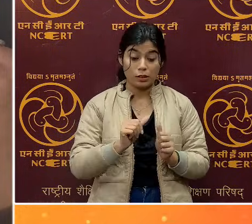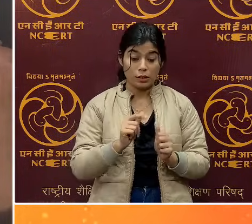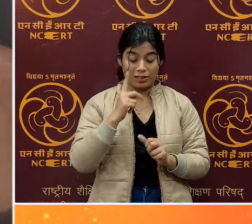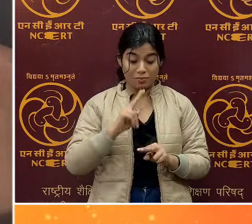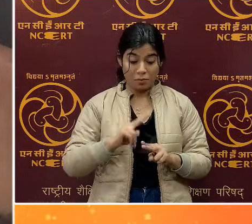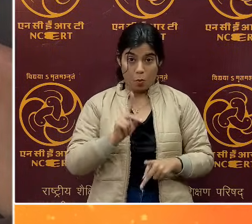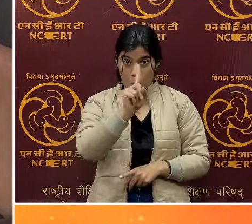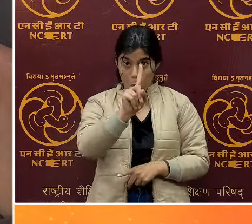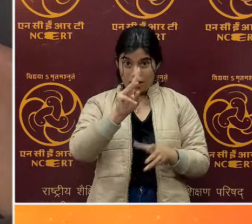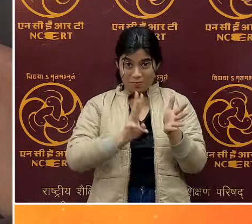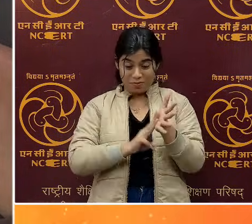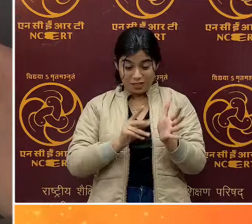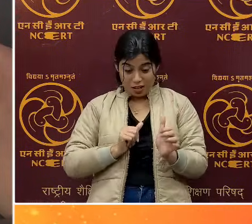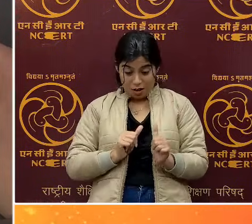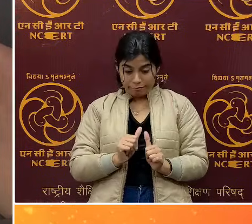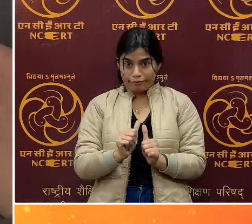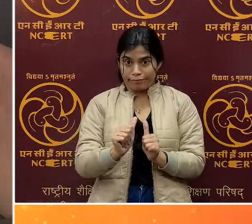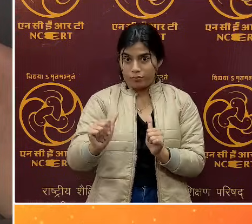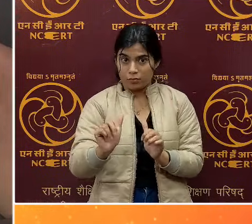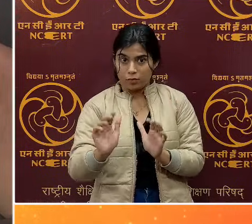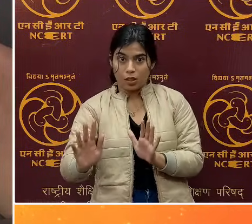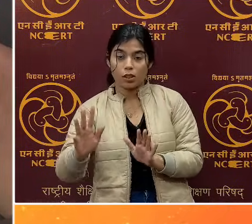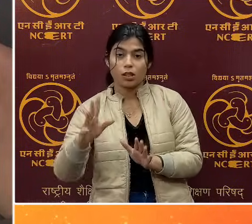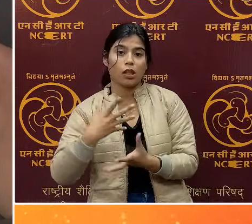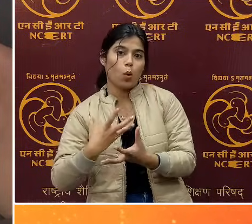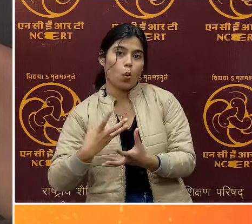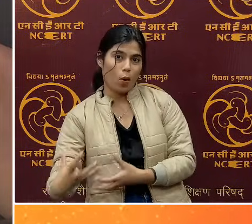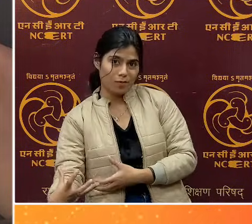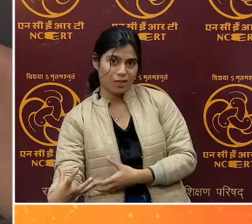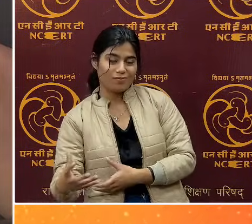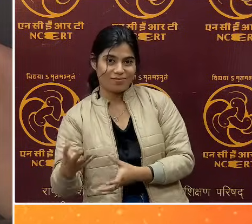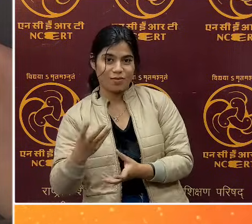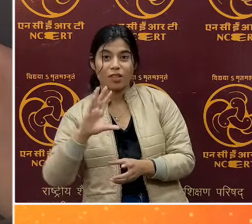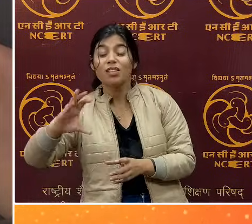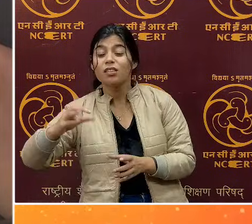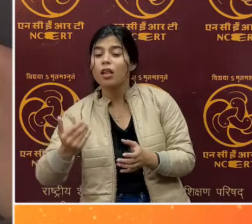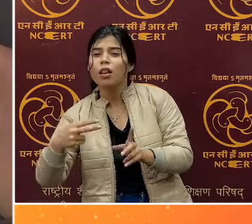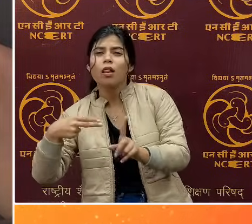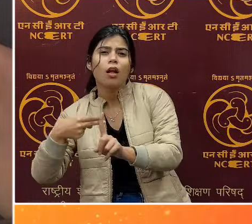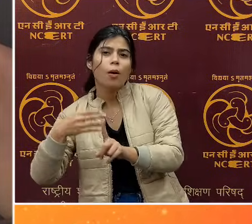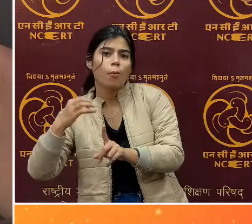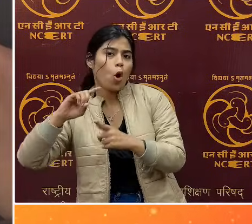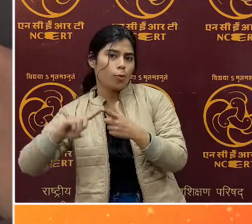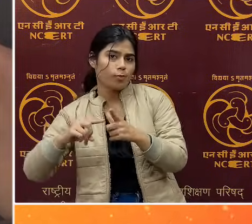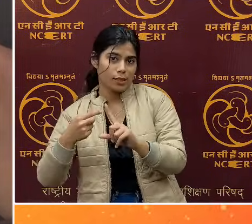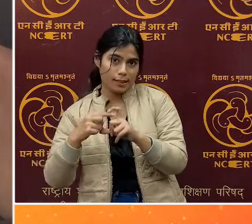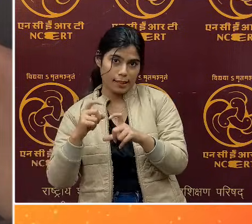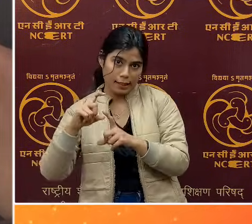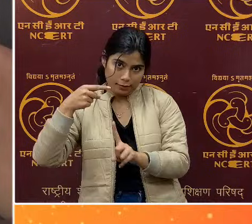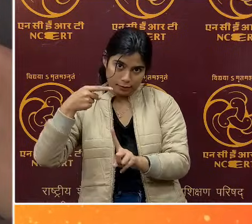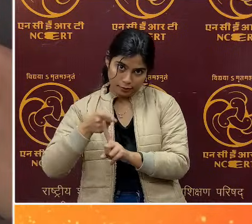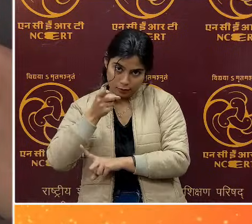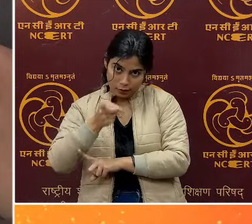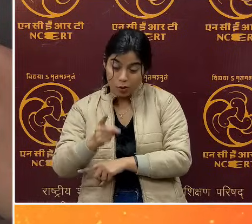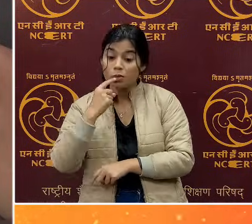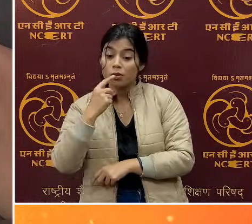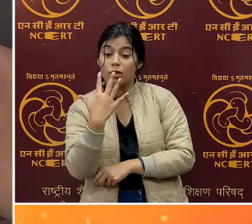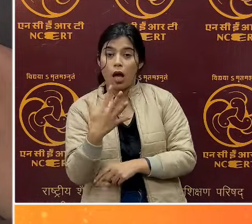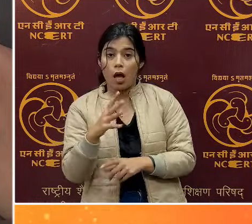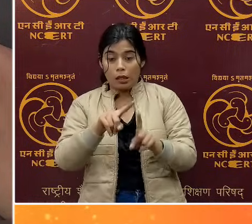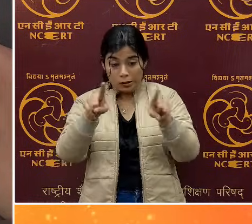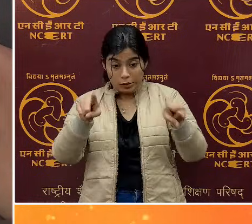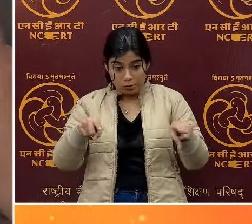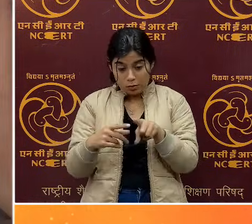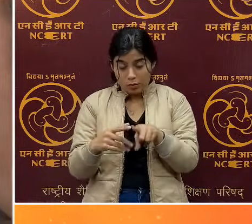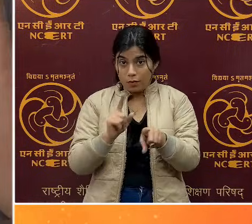mirror, okay. this side, this was the object, yes, your image will be 1